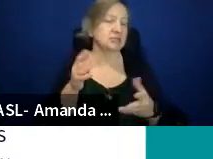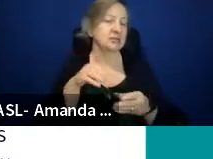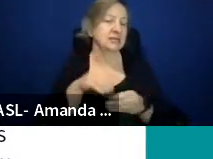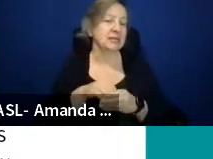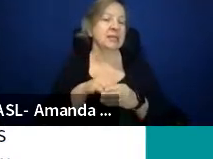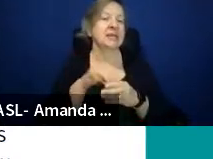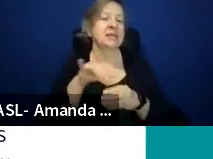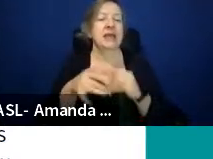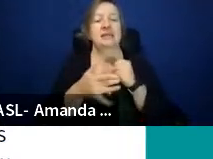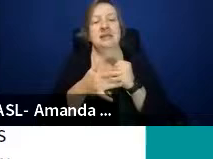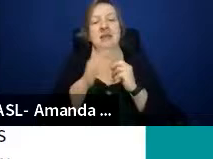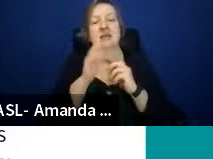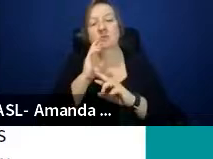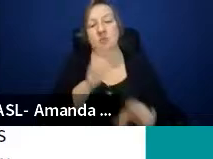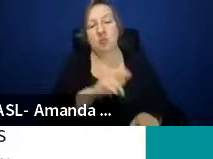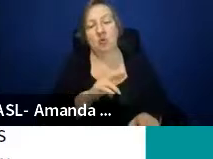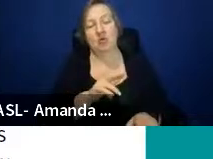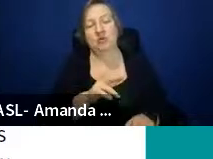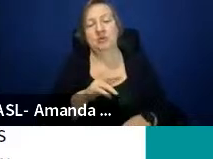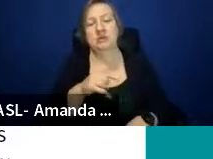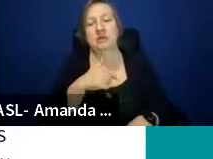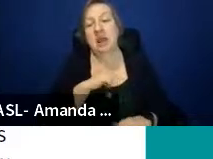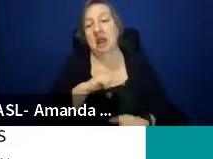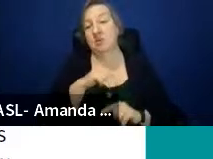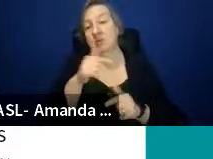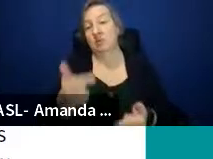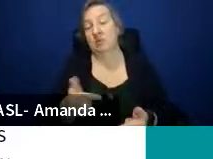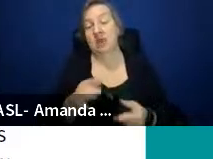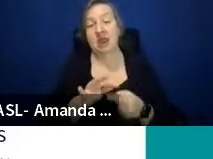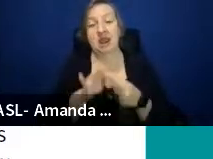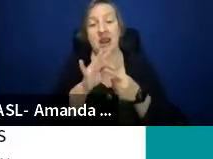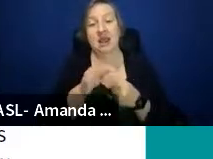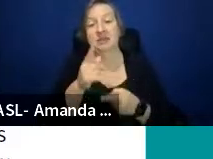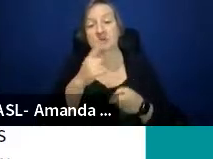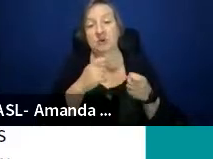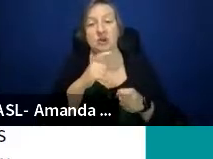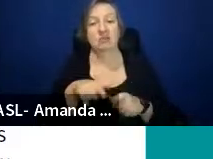reports. And I'll pass it off, unless there are questions, I'll pass it off to Rebecca,